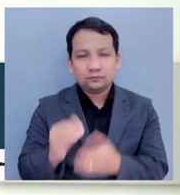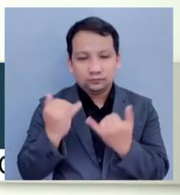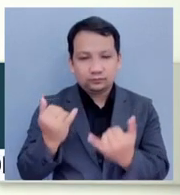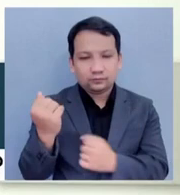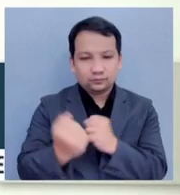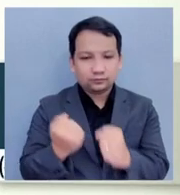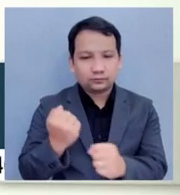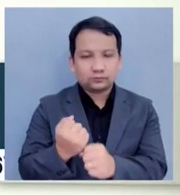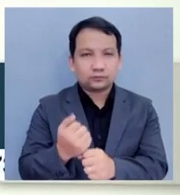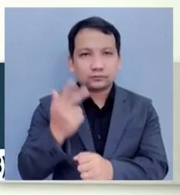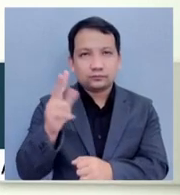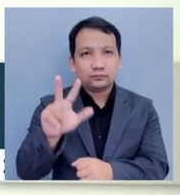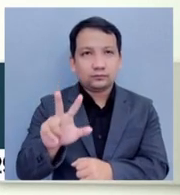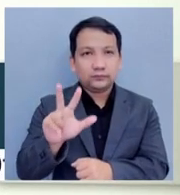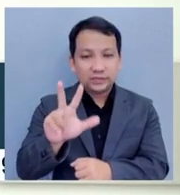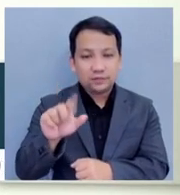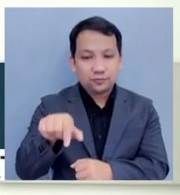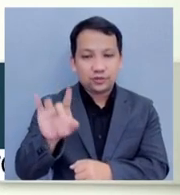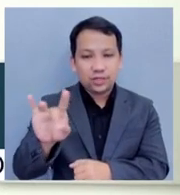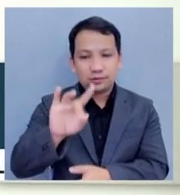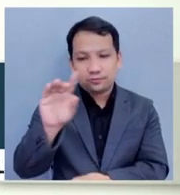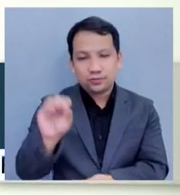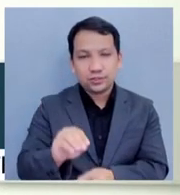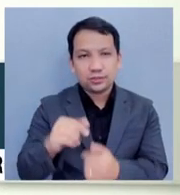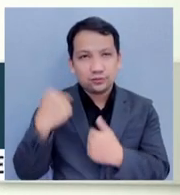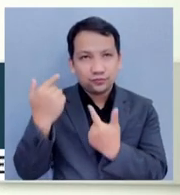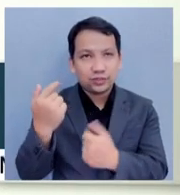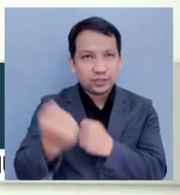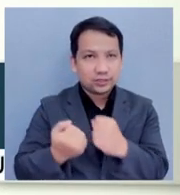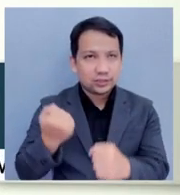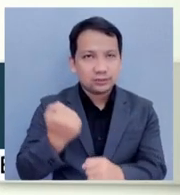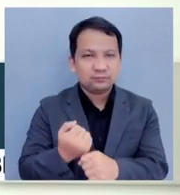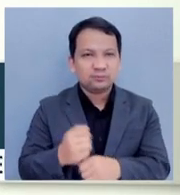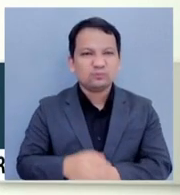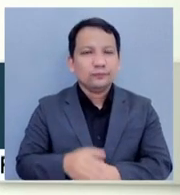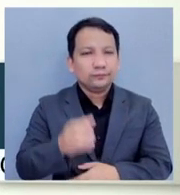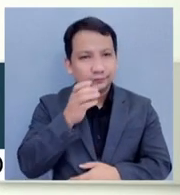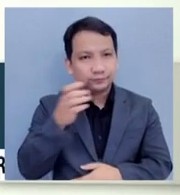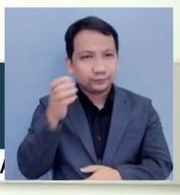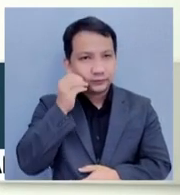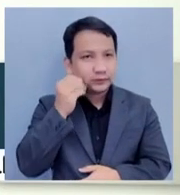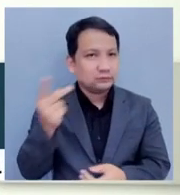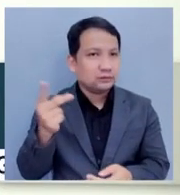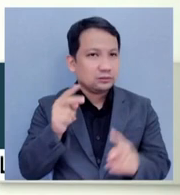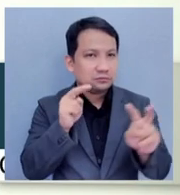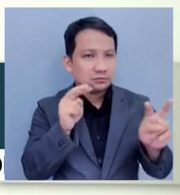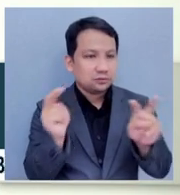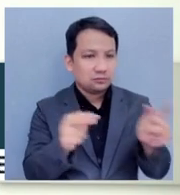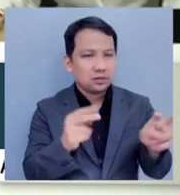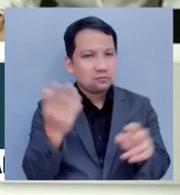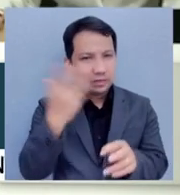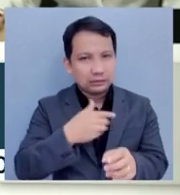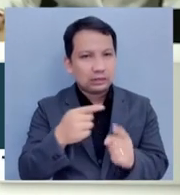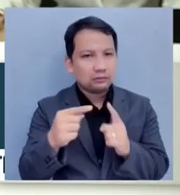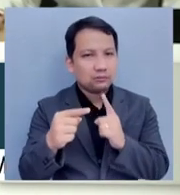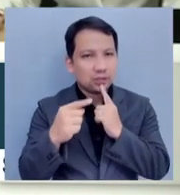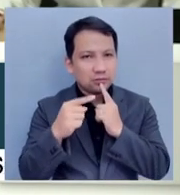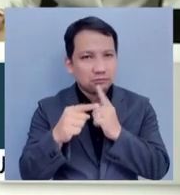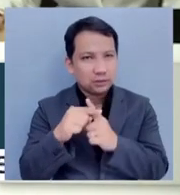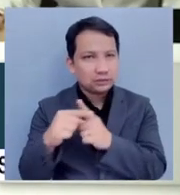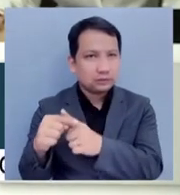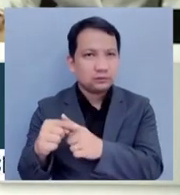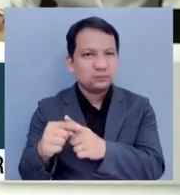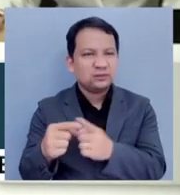and 3.8% for next year. Carmina, though the picture is positive, AMRO also said there are potential